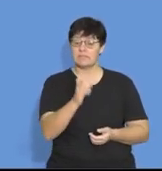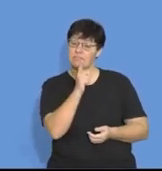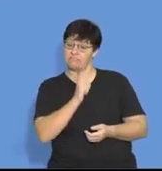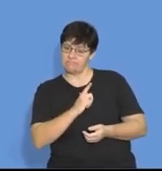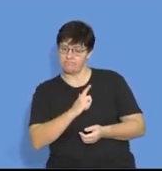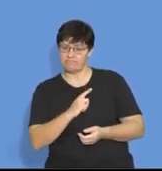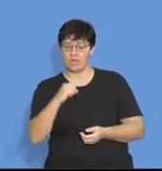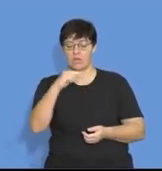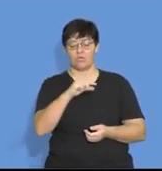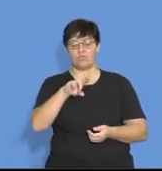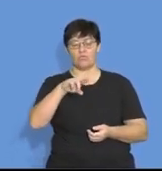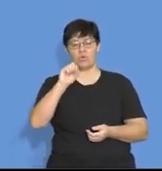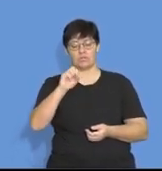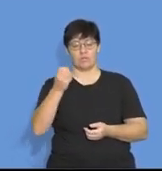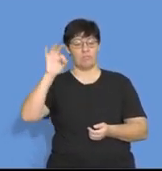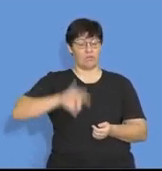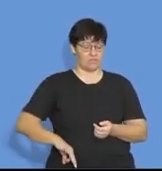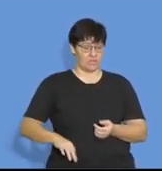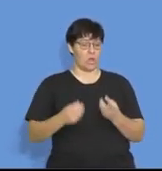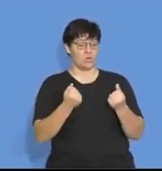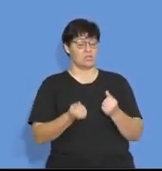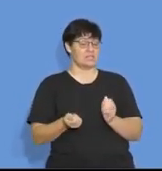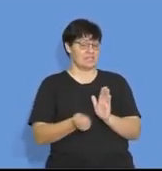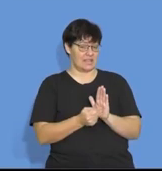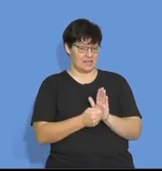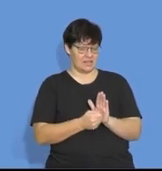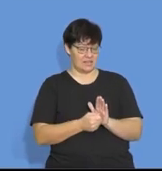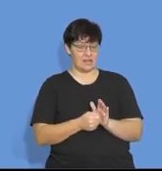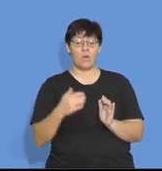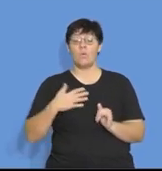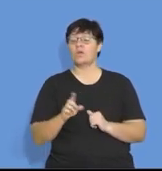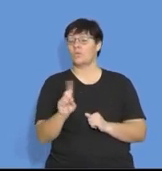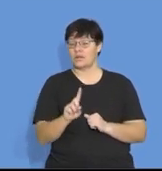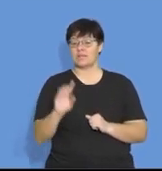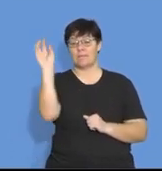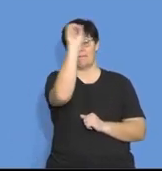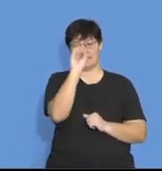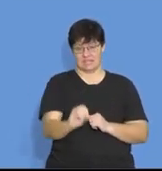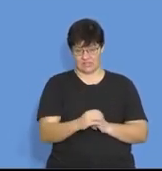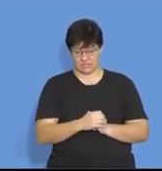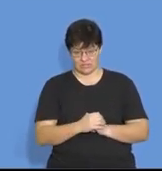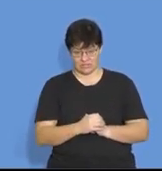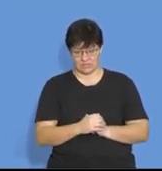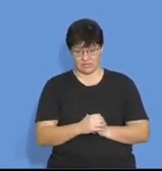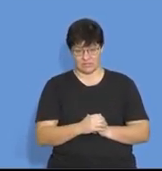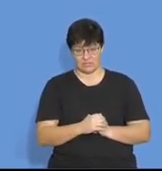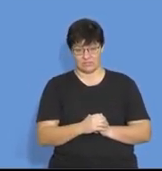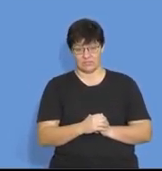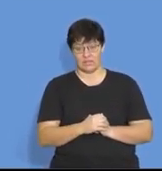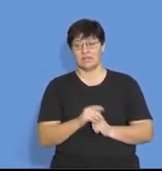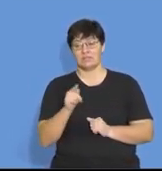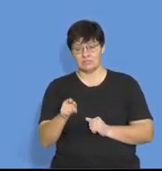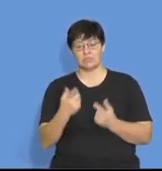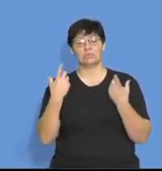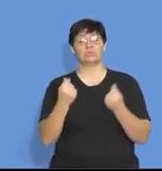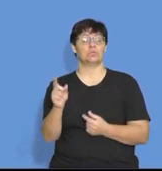profit on cost of sales. Remember, we want to calculate a percentage here. Therefore, what are we going to be